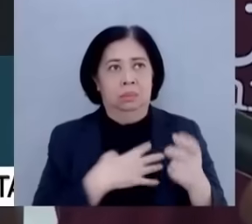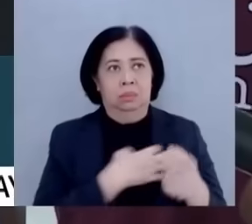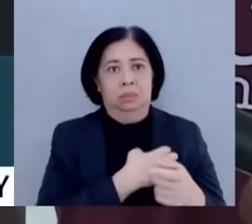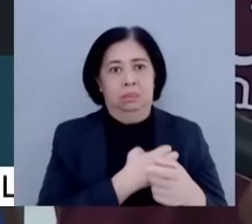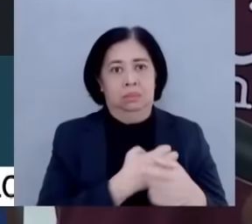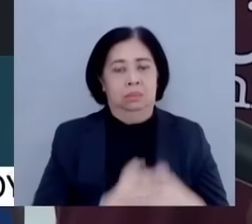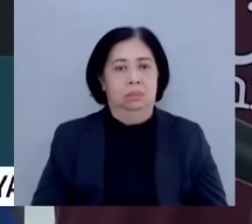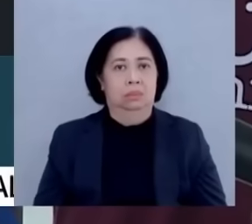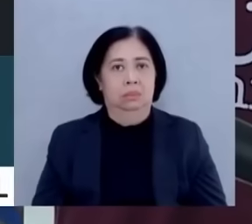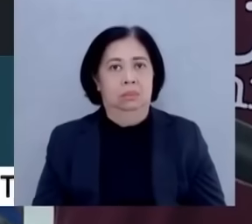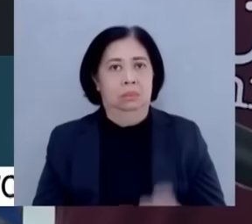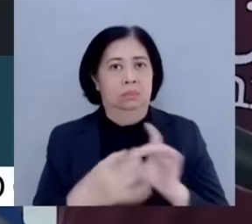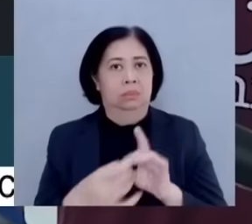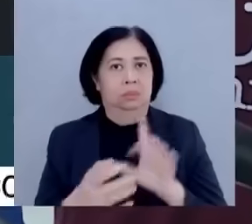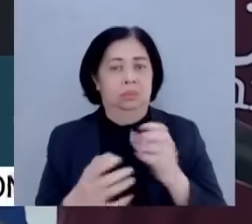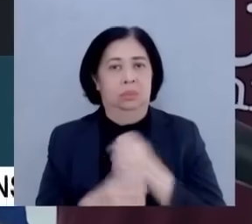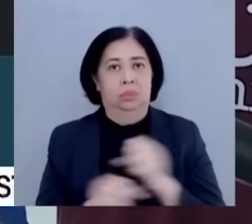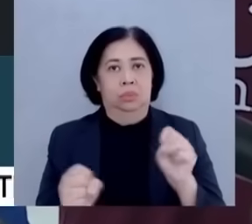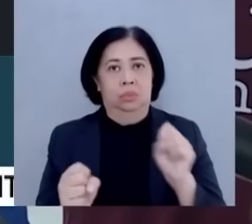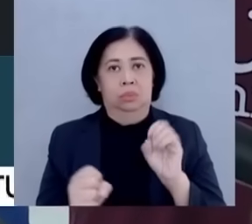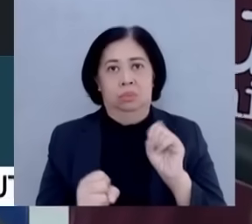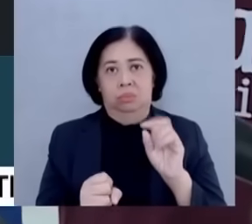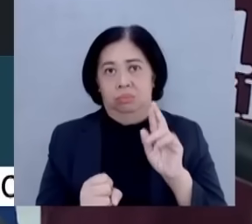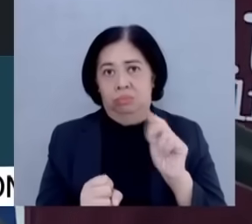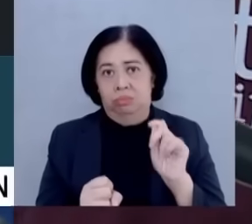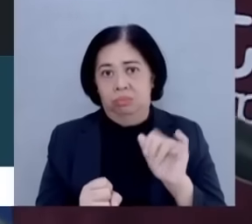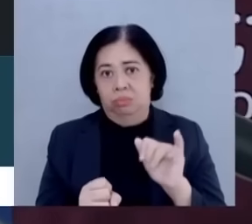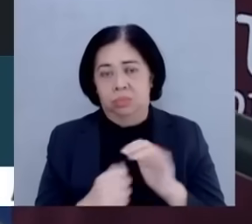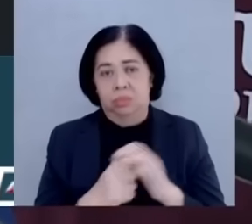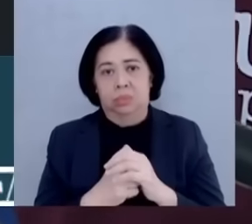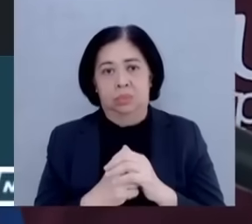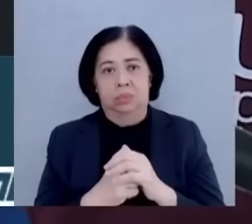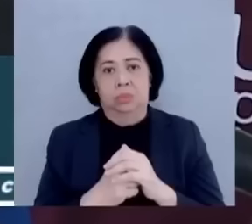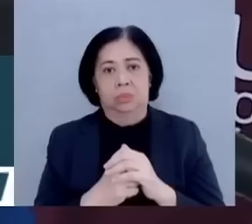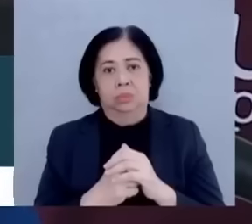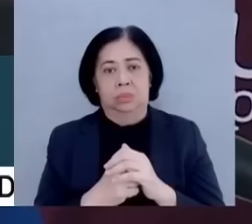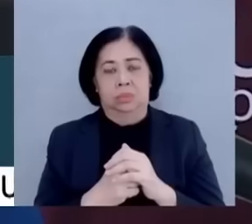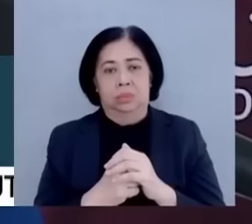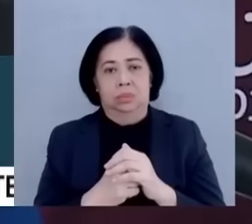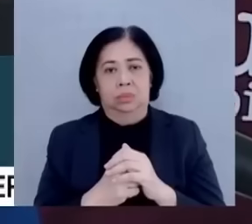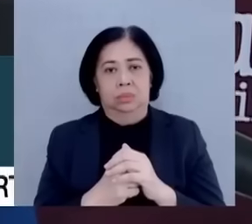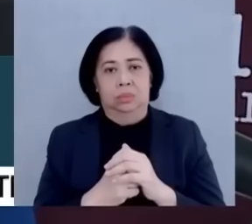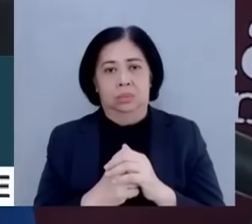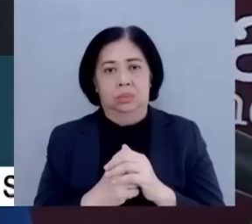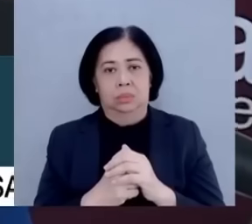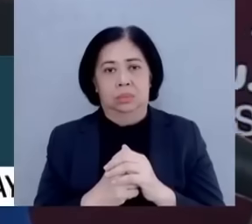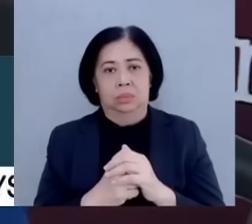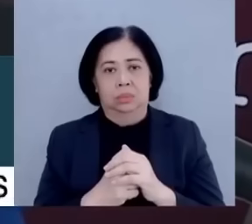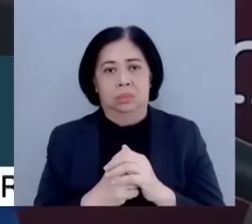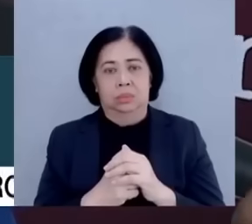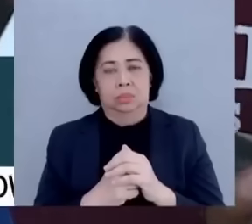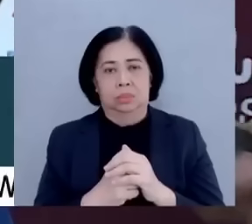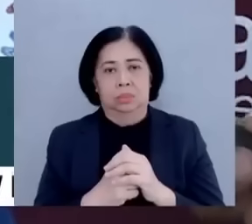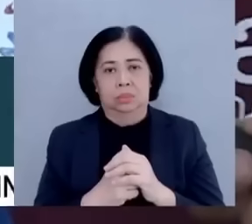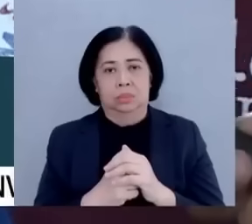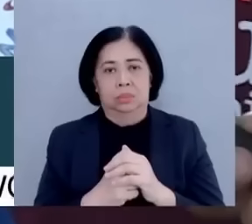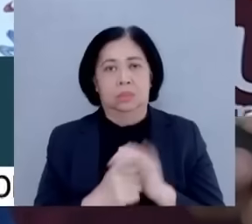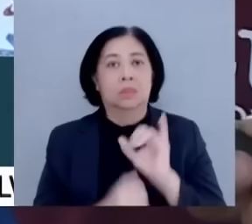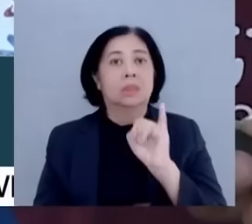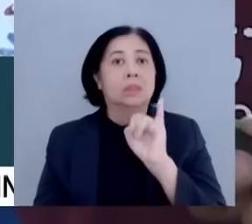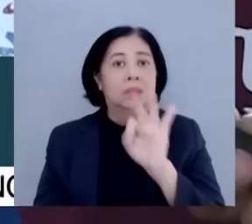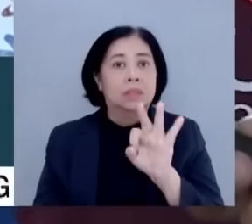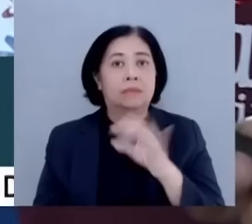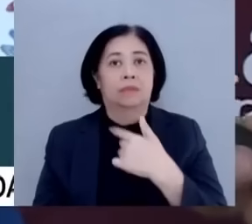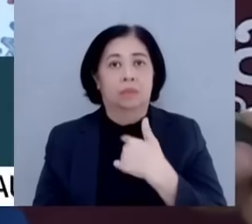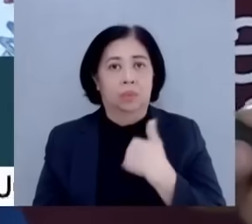in relation to your security. Diba? So, pag namatay ako,